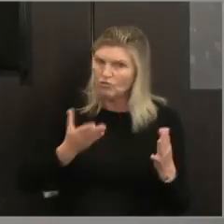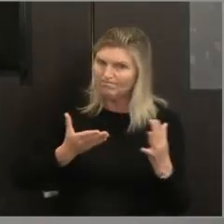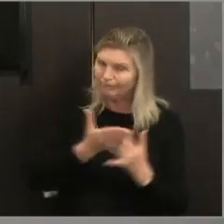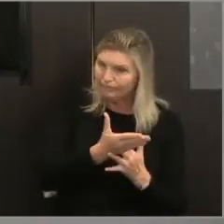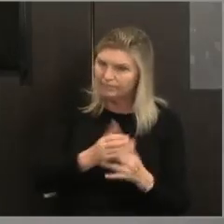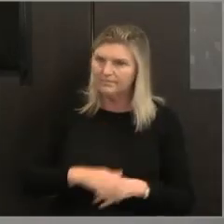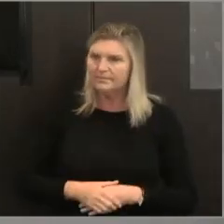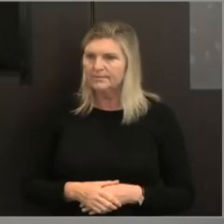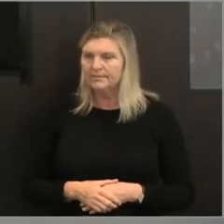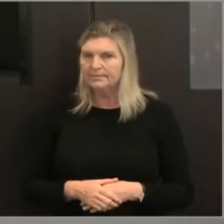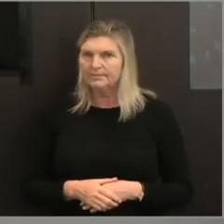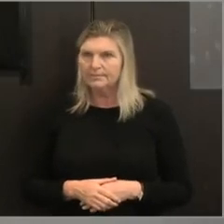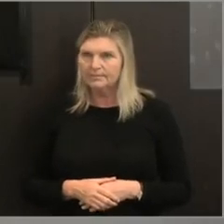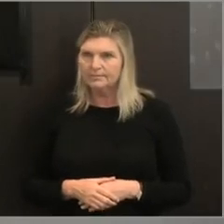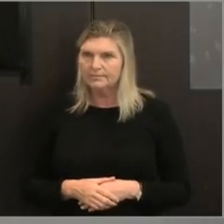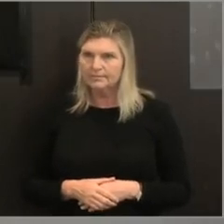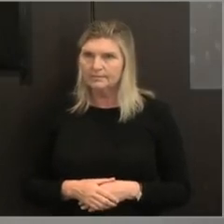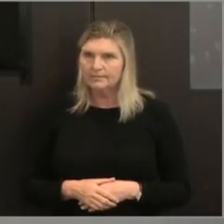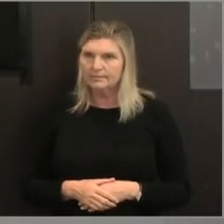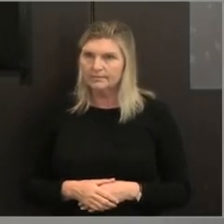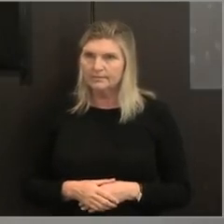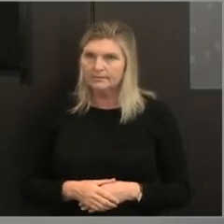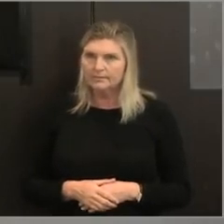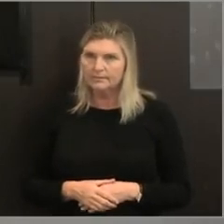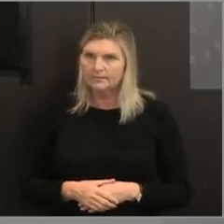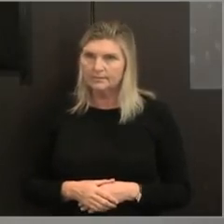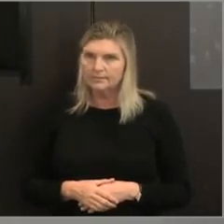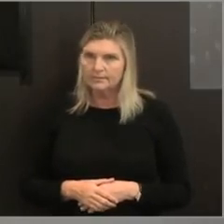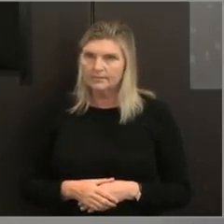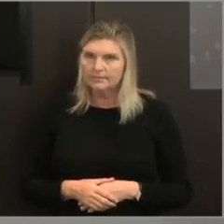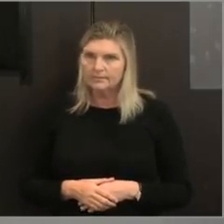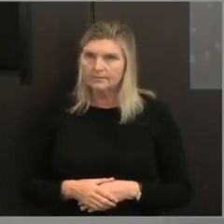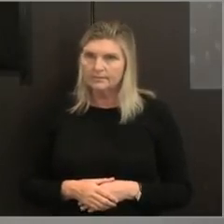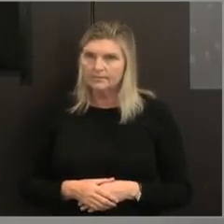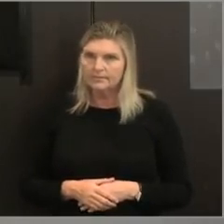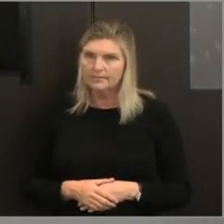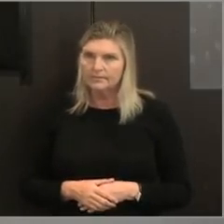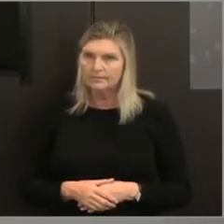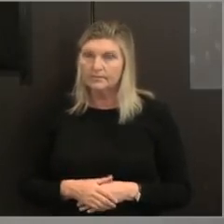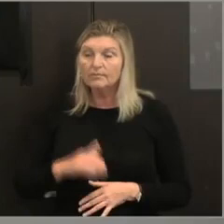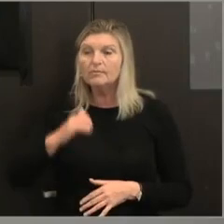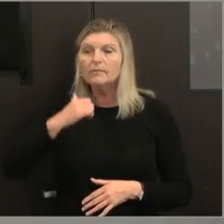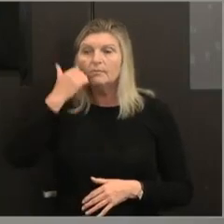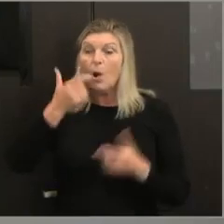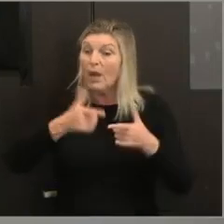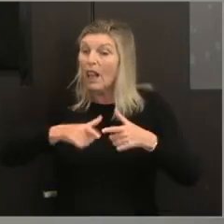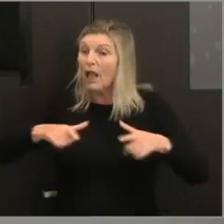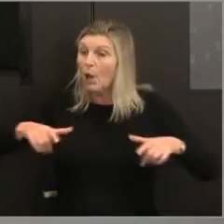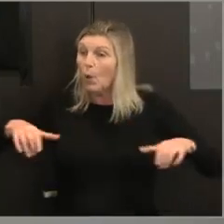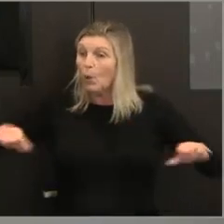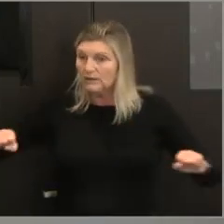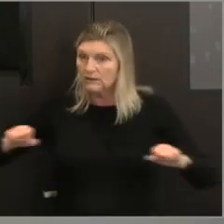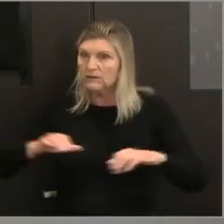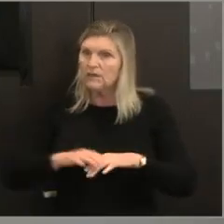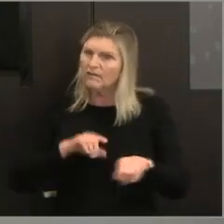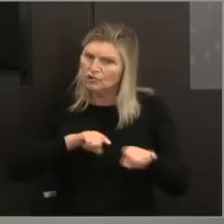Māori linguists have explained the nuances of the words in Te Tiriti, but the legal and political realities of